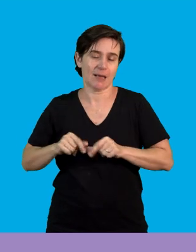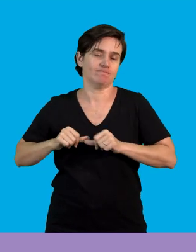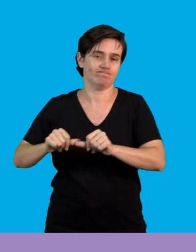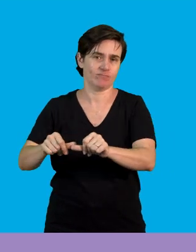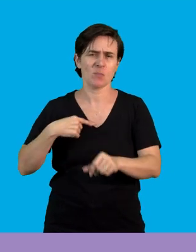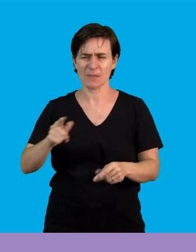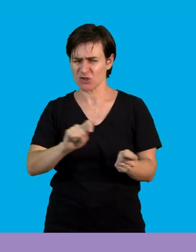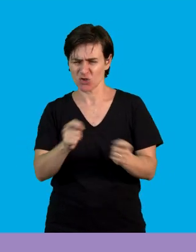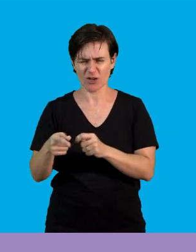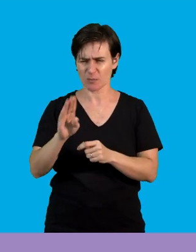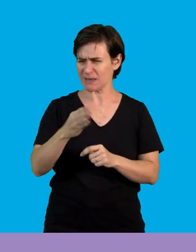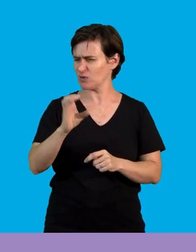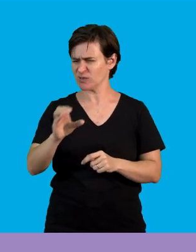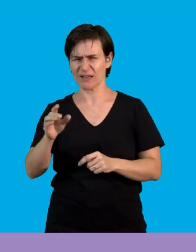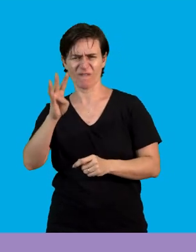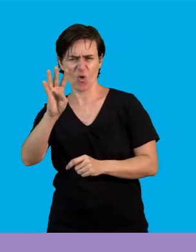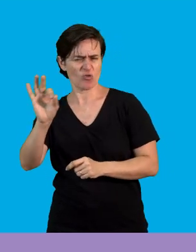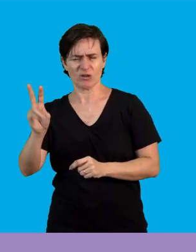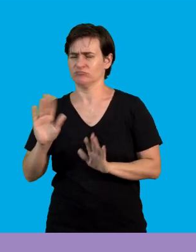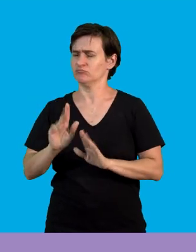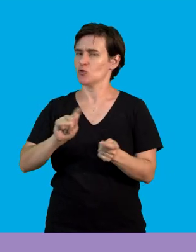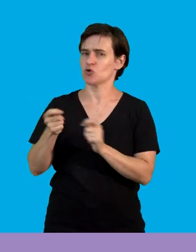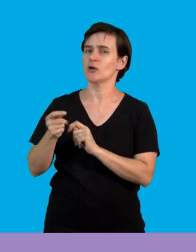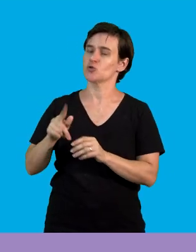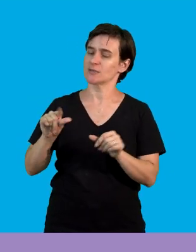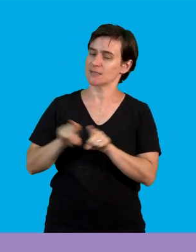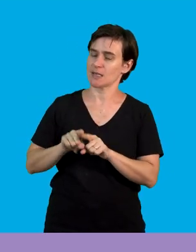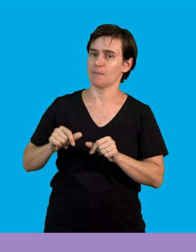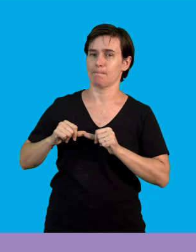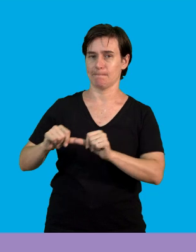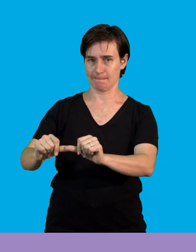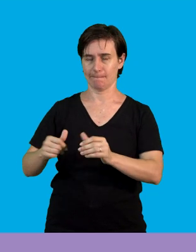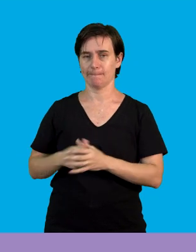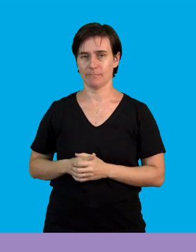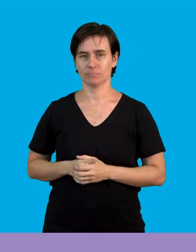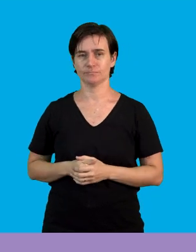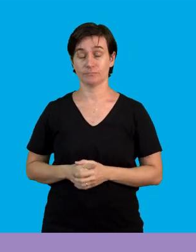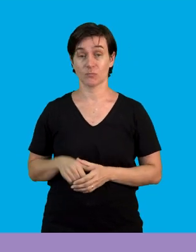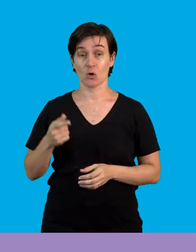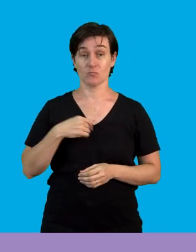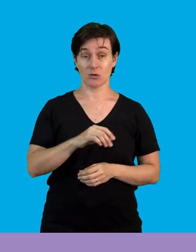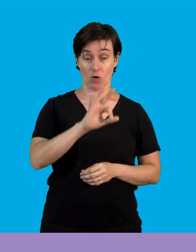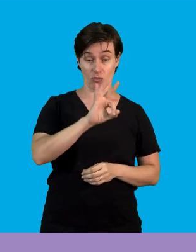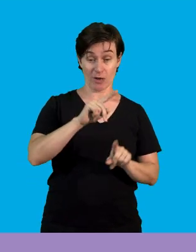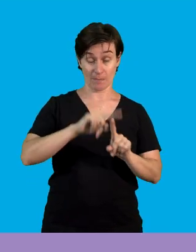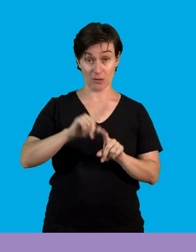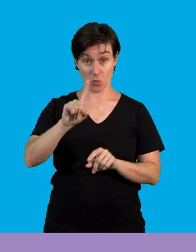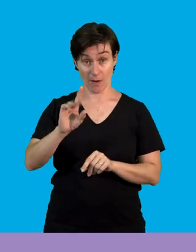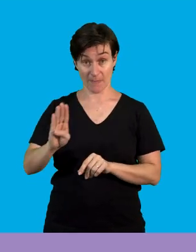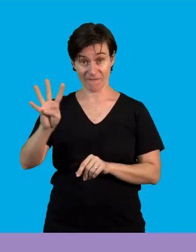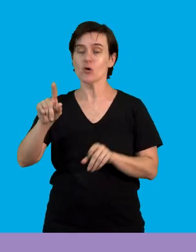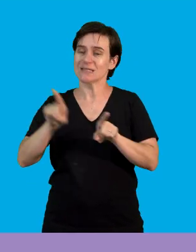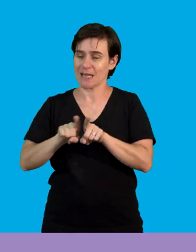don't change the exponent. If it is b to the exponent 4, when you are done, it will still be b to the exponent